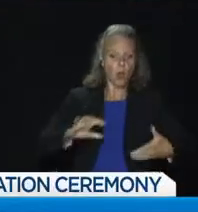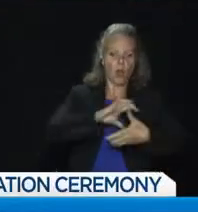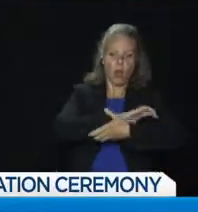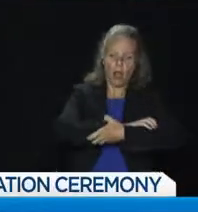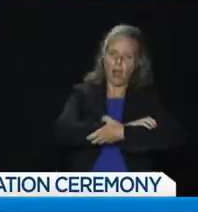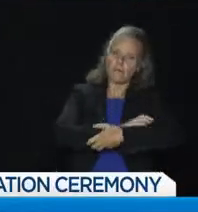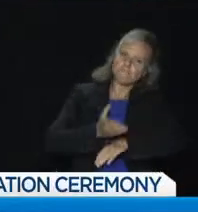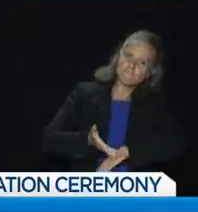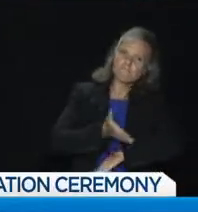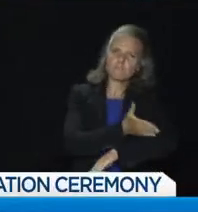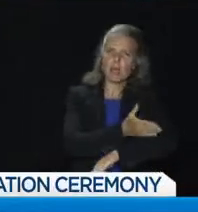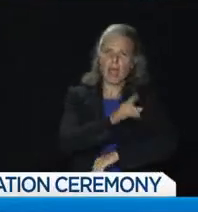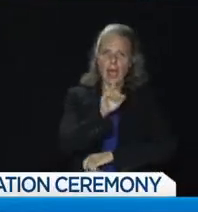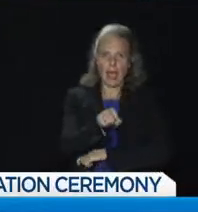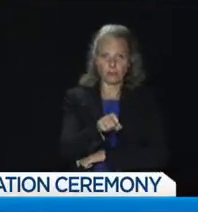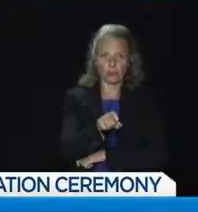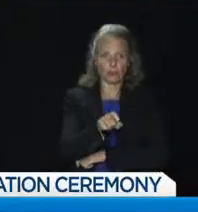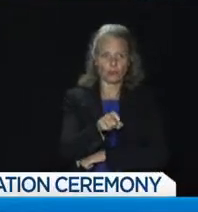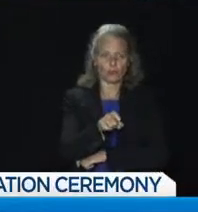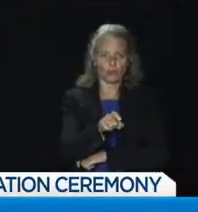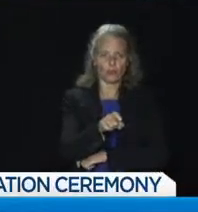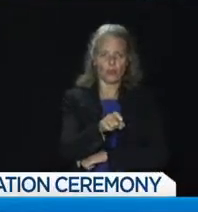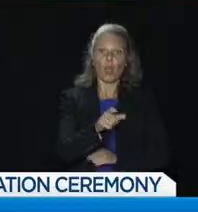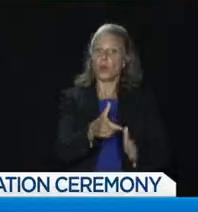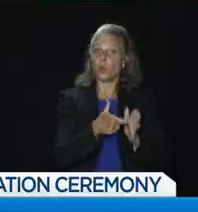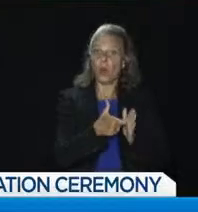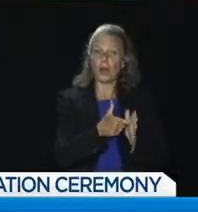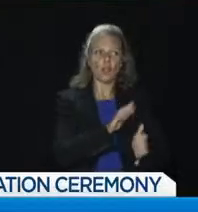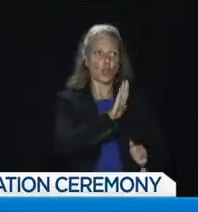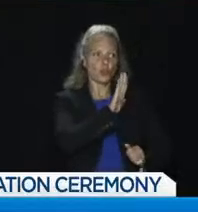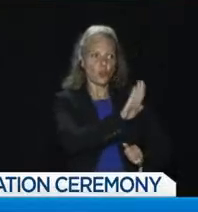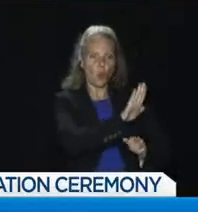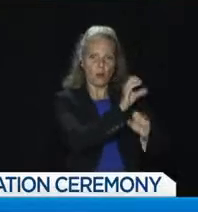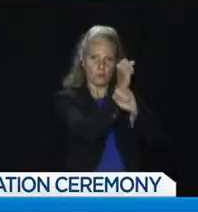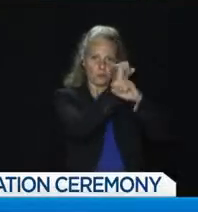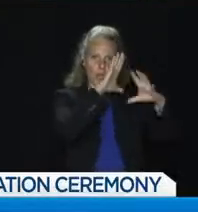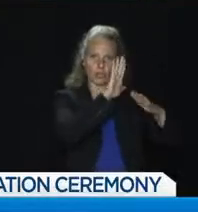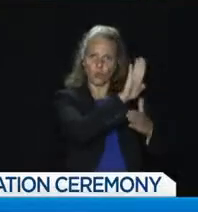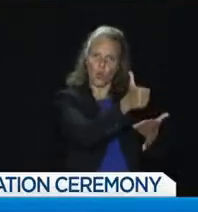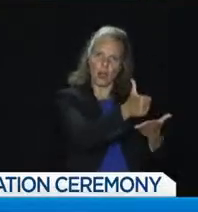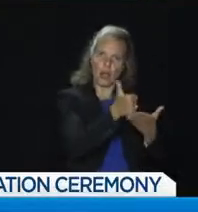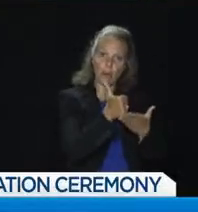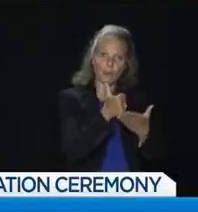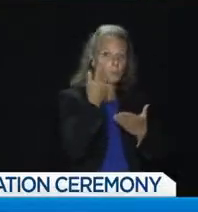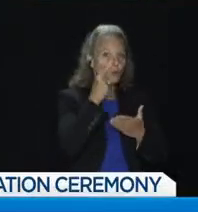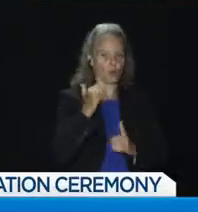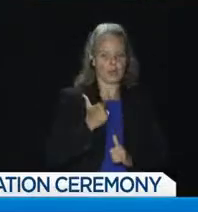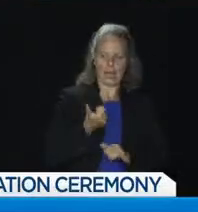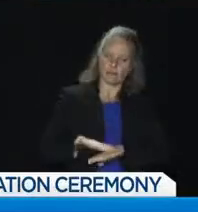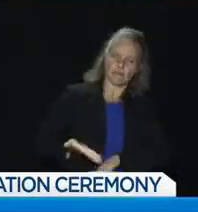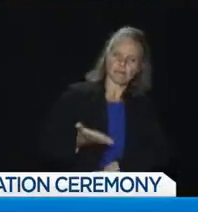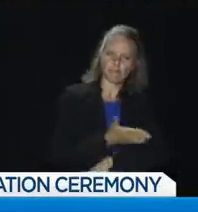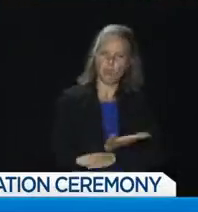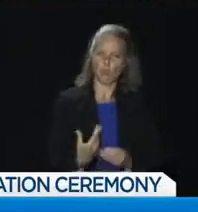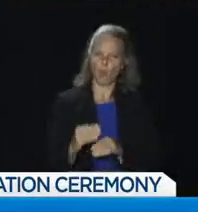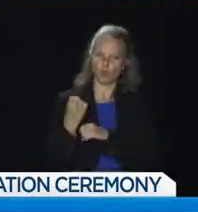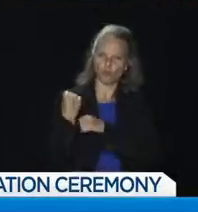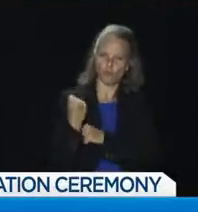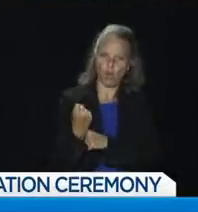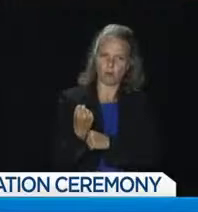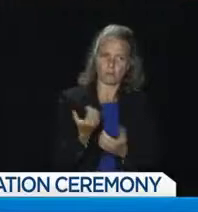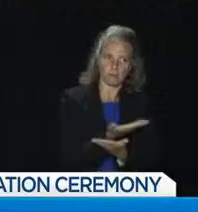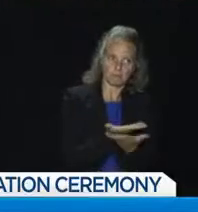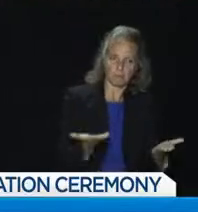we need your vision of a stronger Canada for everyone. A vision, as you say,